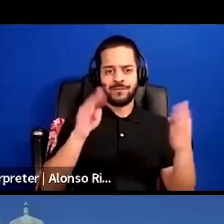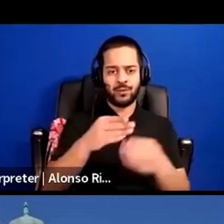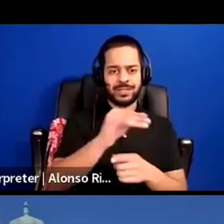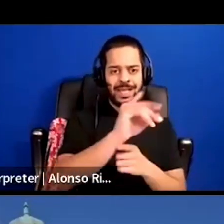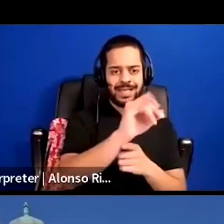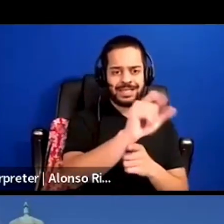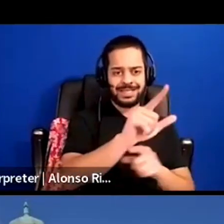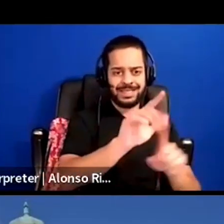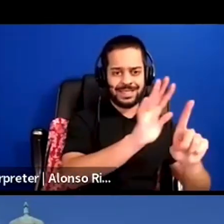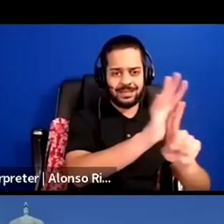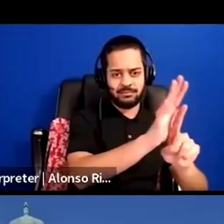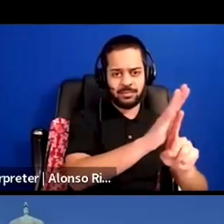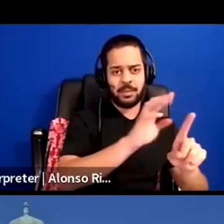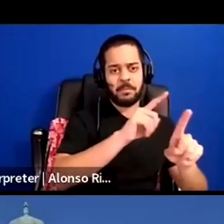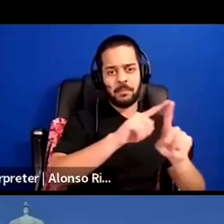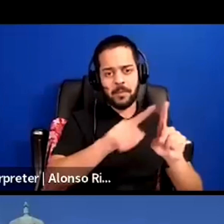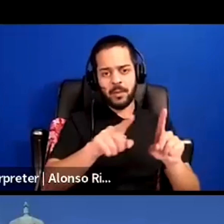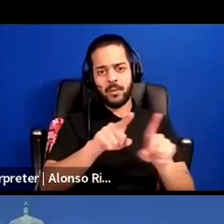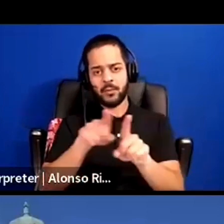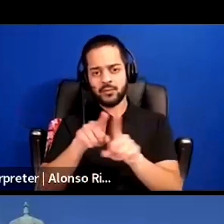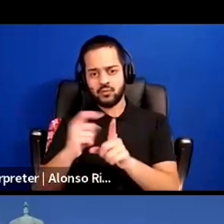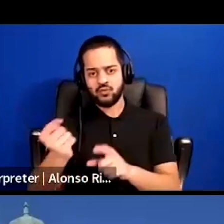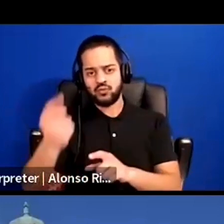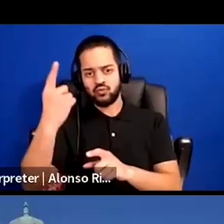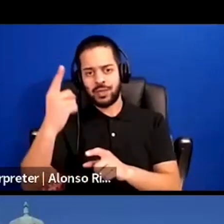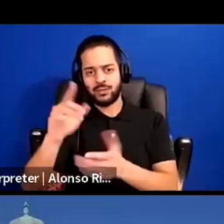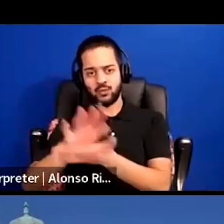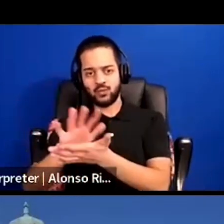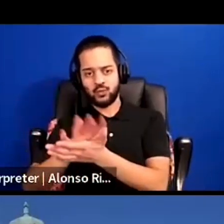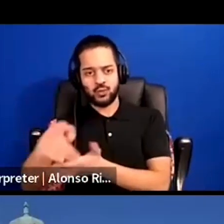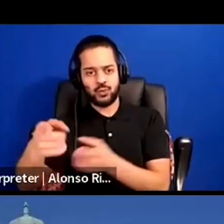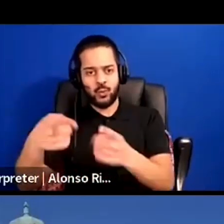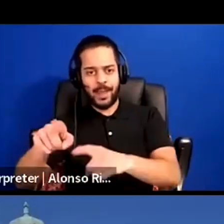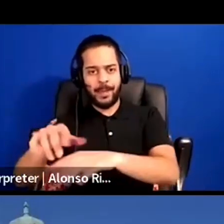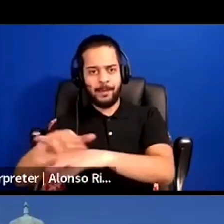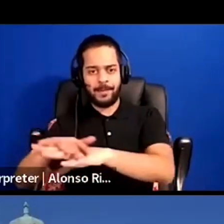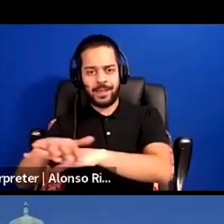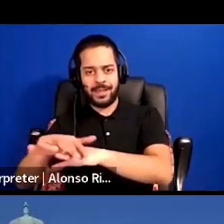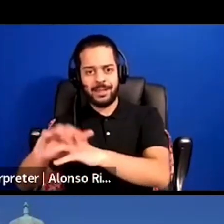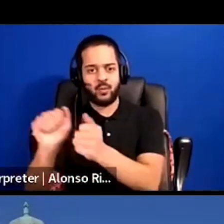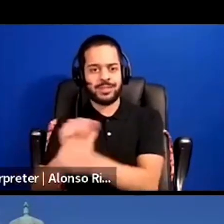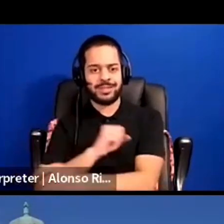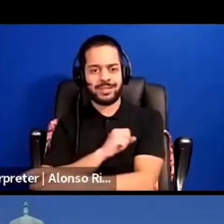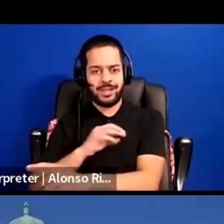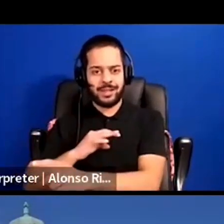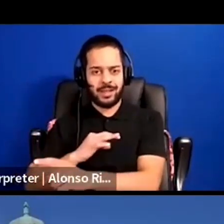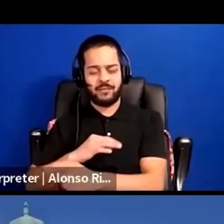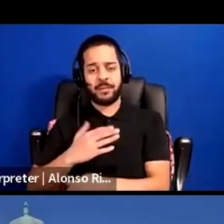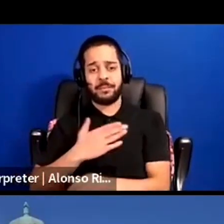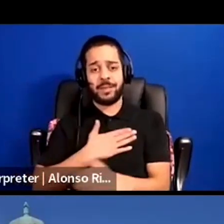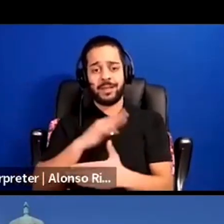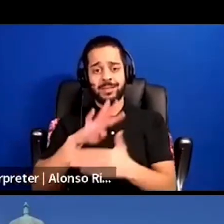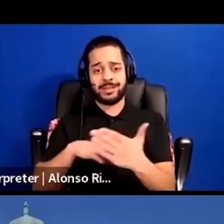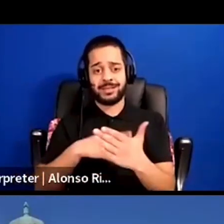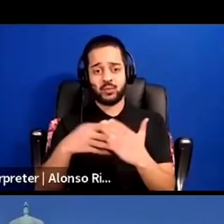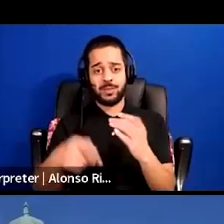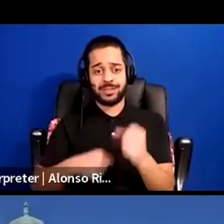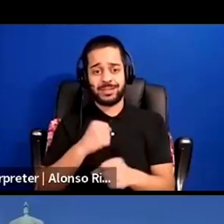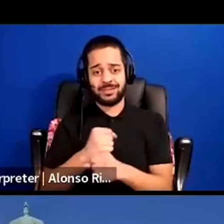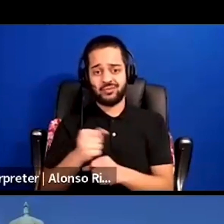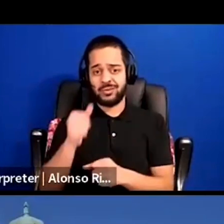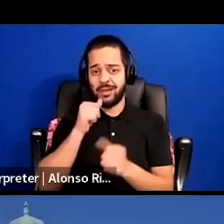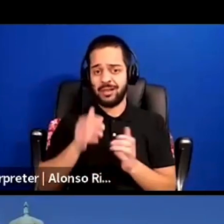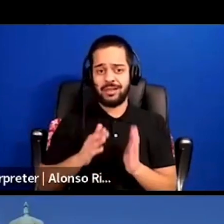also need to make sure that people understand what's happening in the schools in terms of staffing. So like my schedule this year won't allow me to